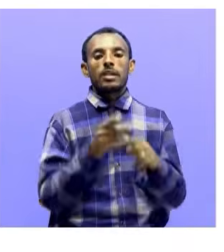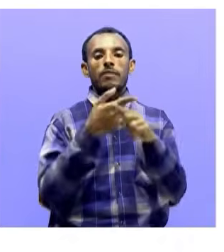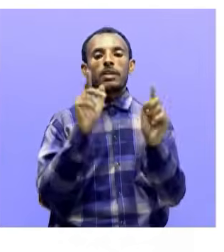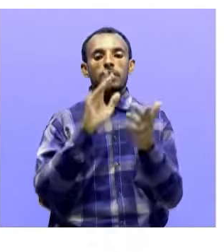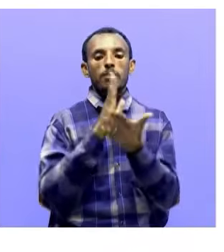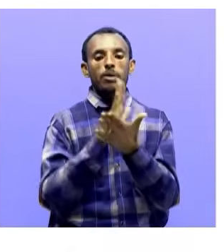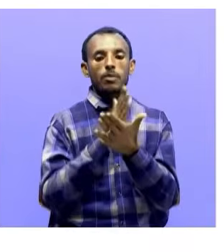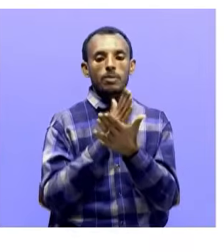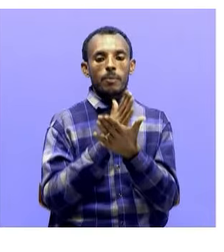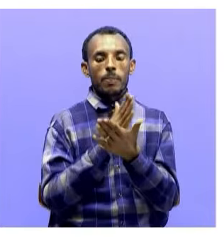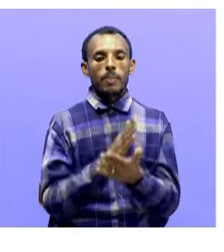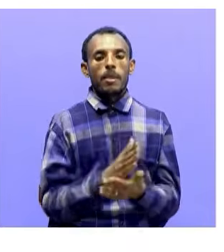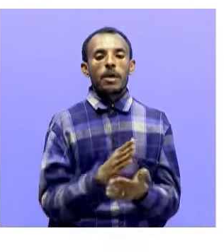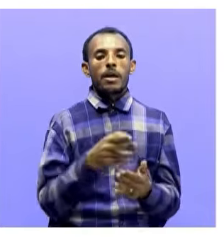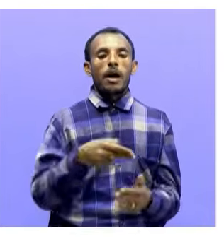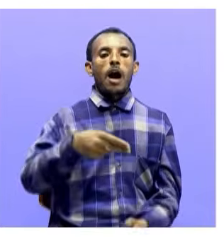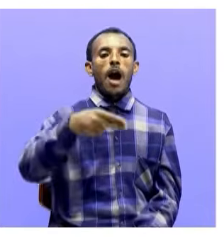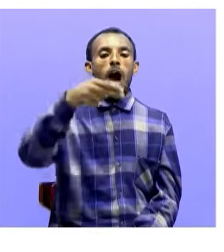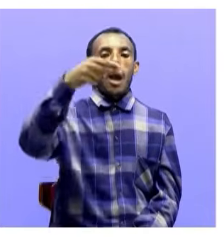between highest